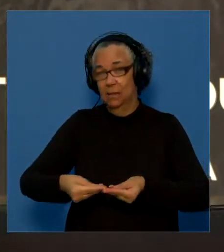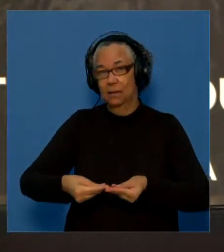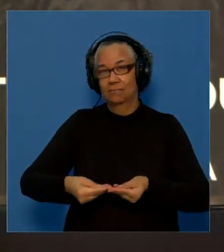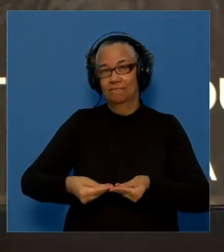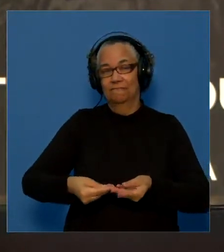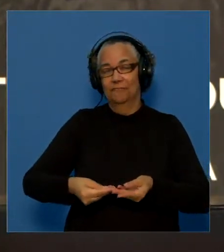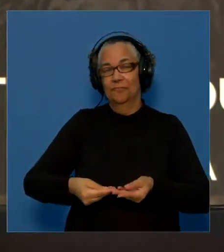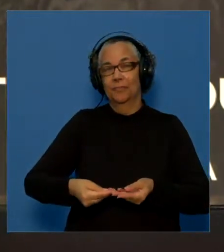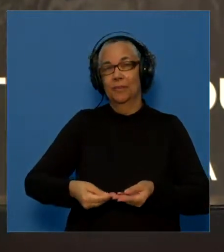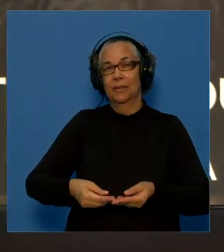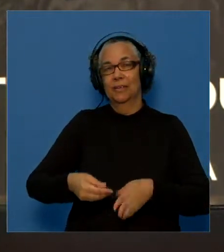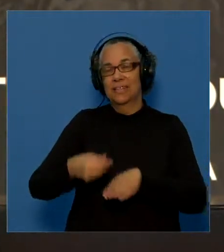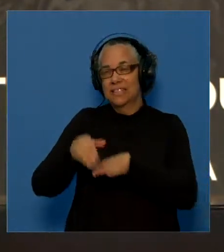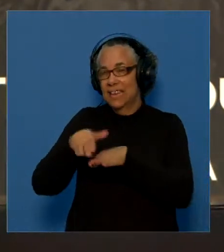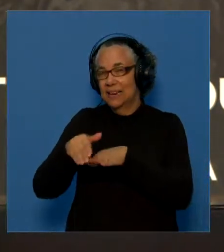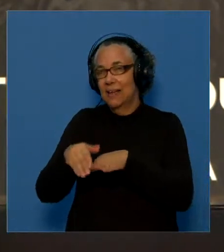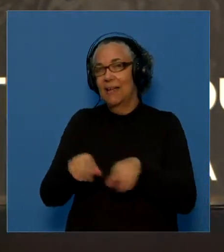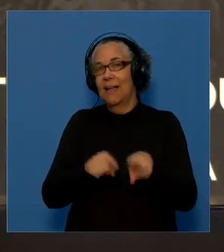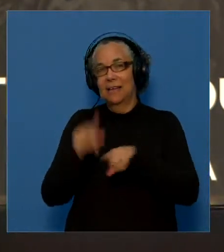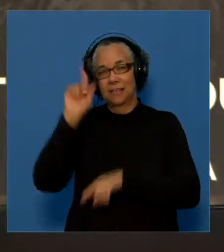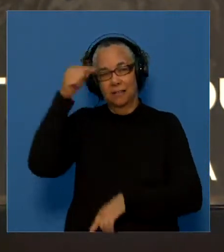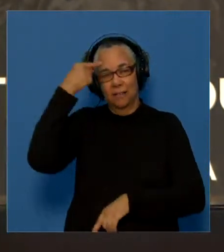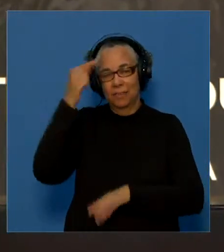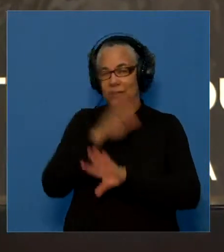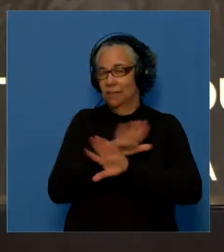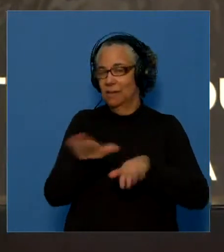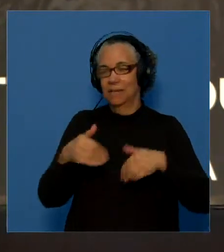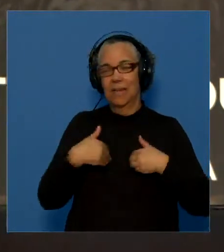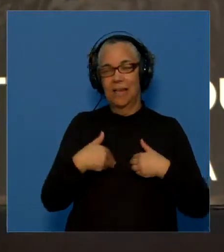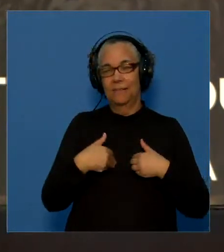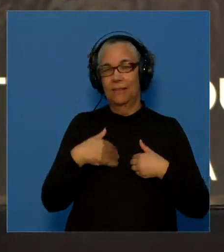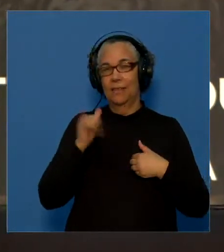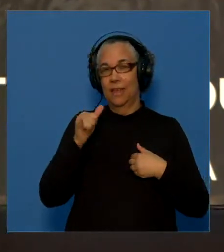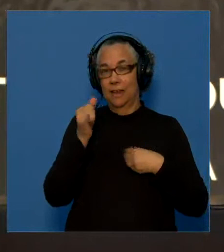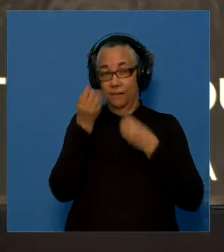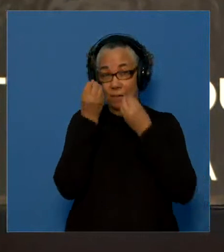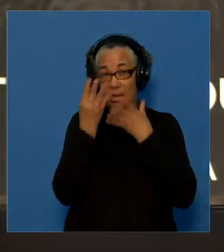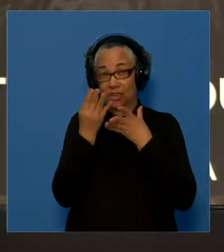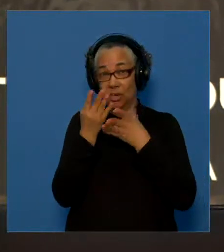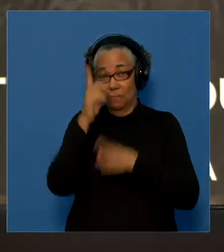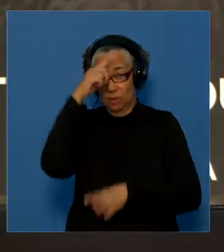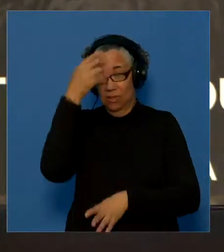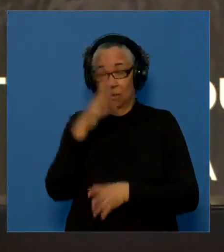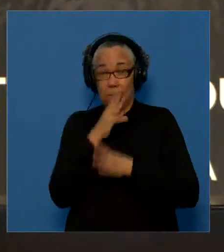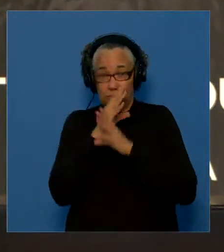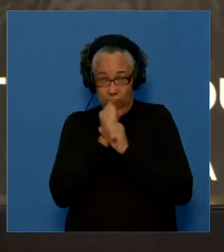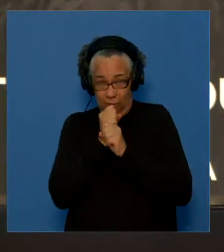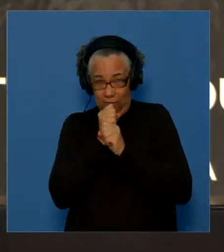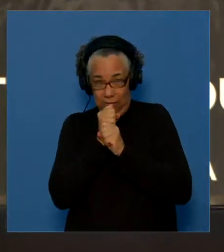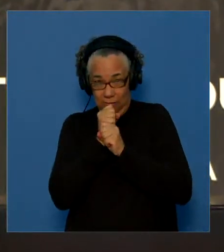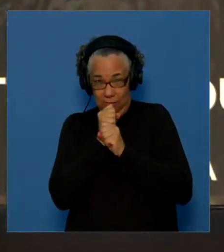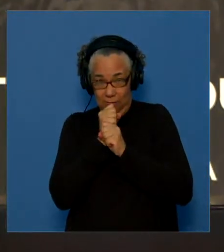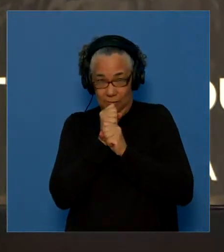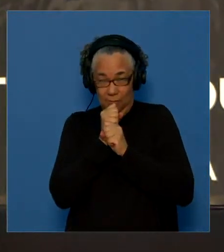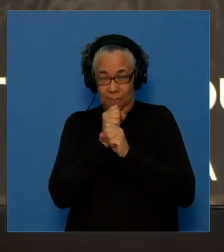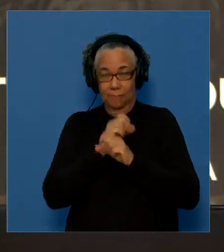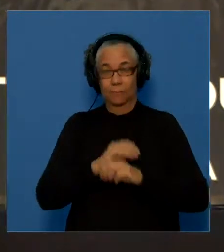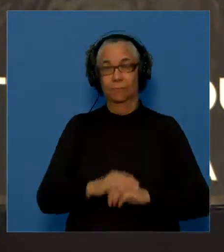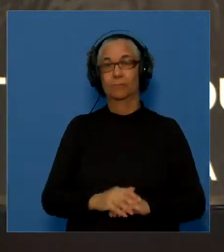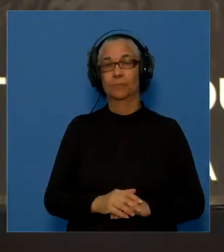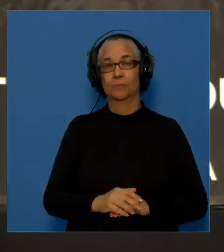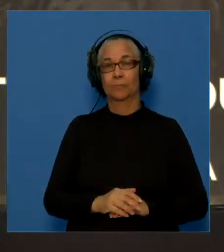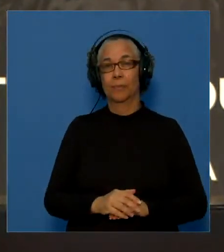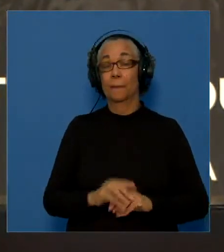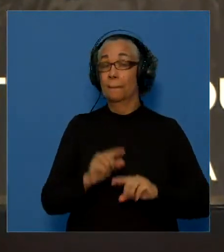the government does not have access to the information due to the privacy features which are built in to the way that this application has functioned.